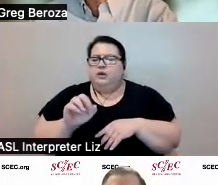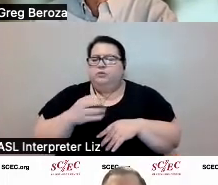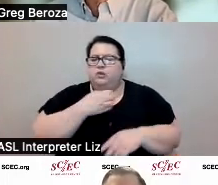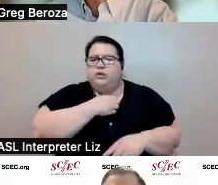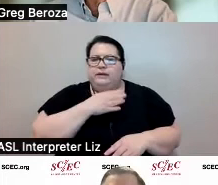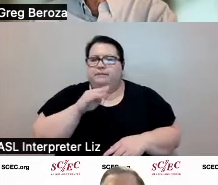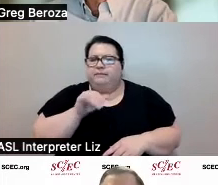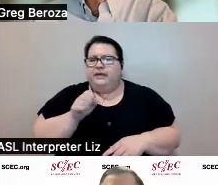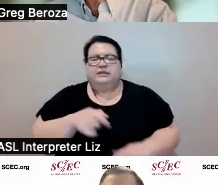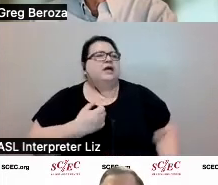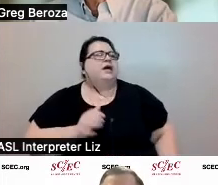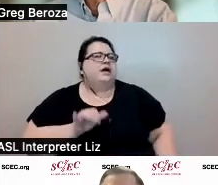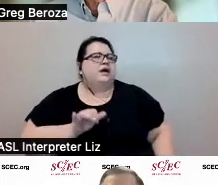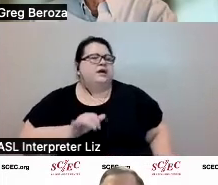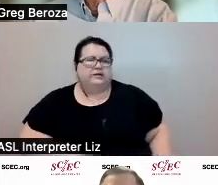in the chat.